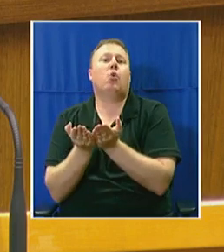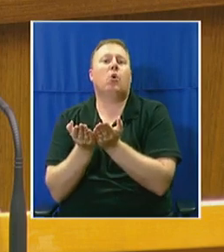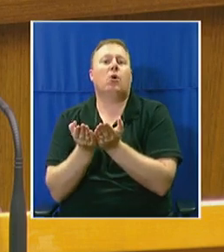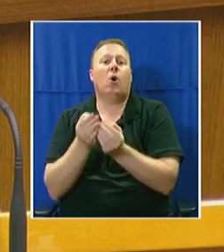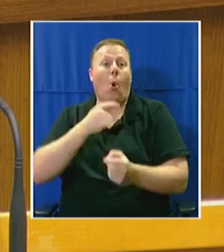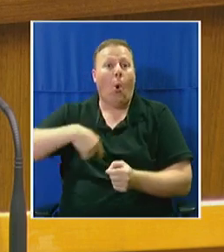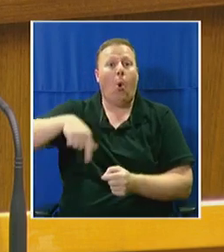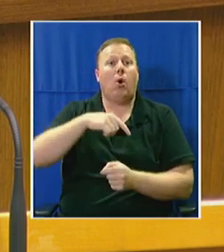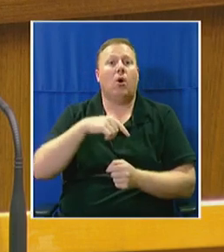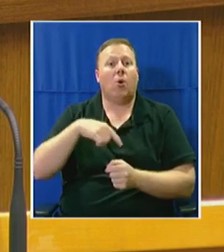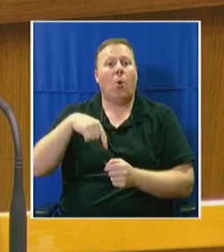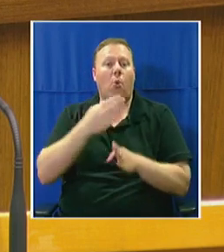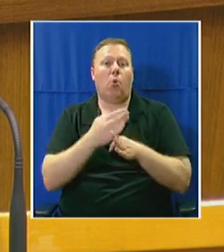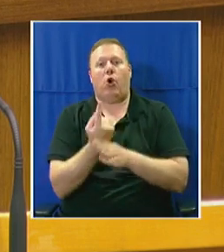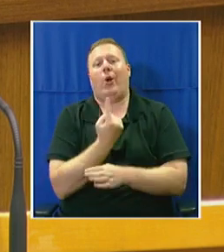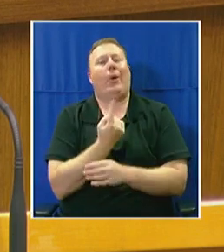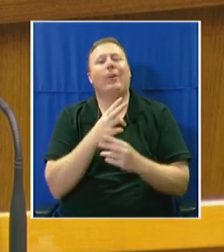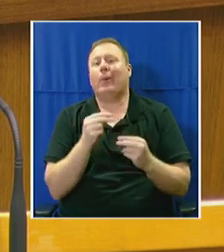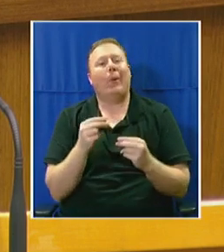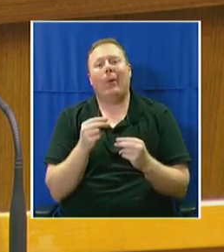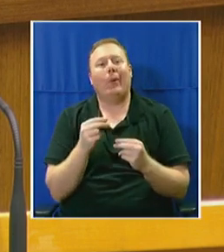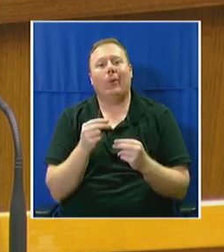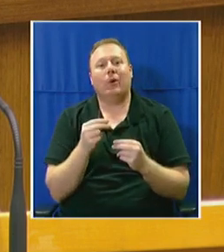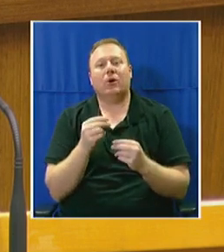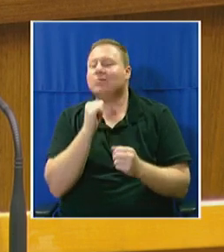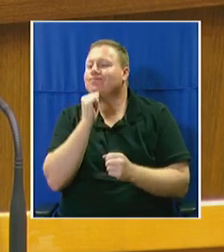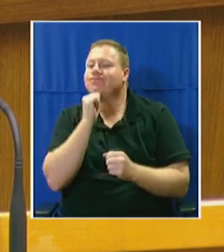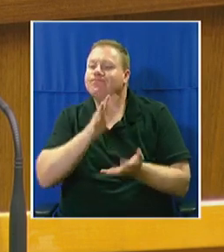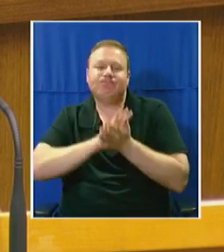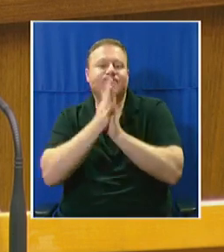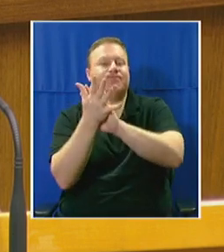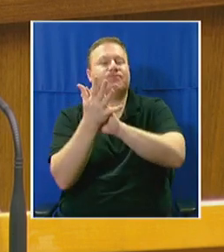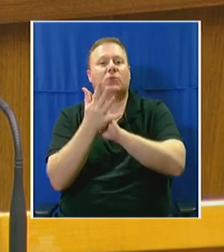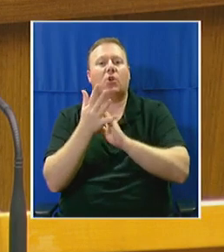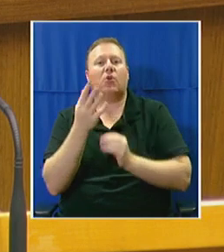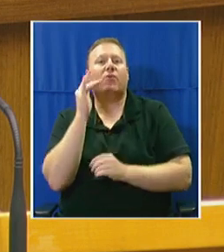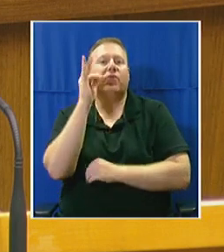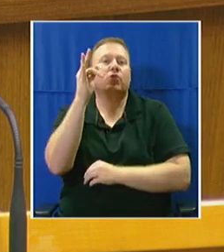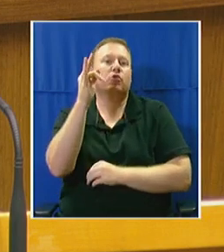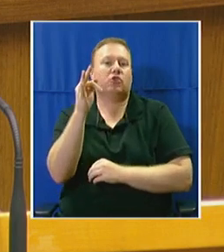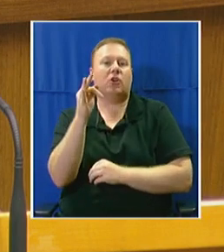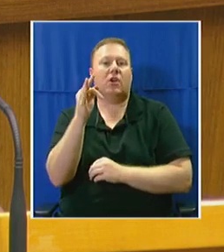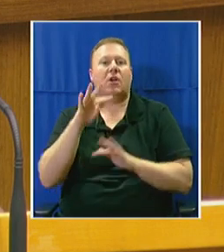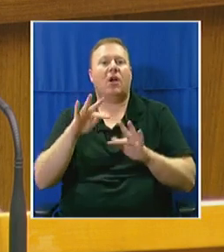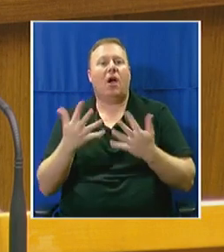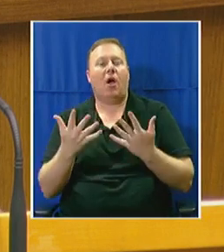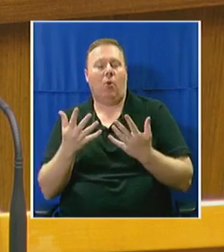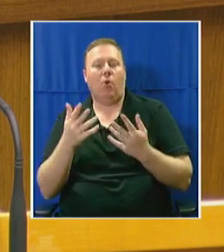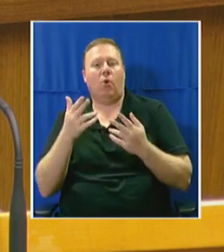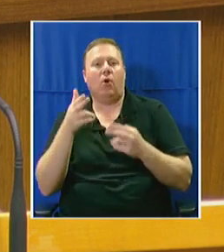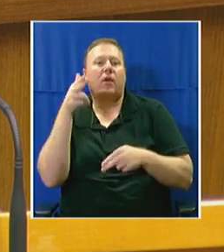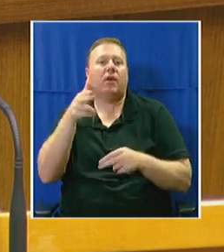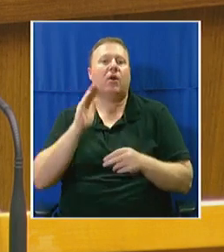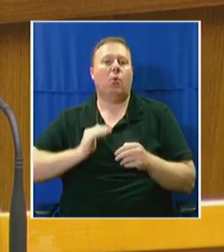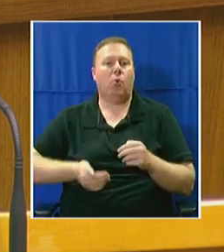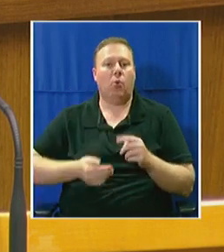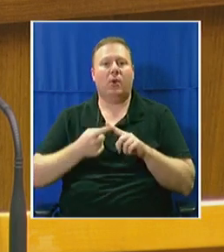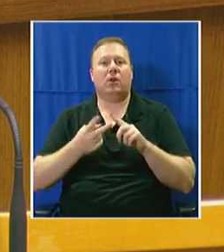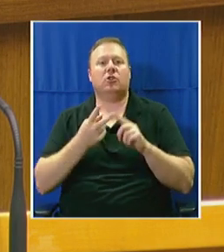conduct this must be a collective effort between the government traditional leaders civil society and the